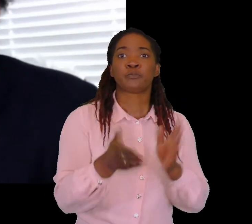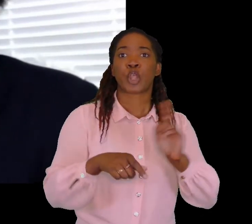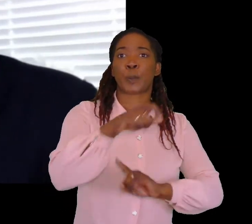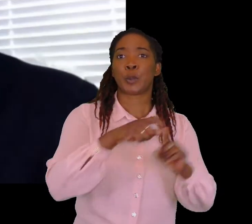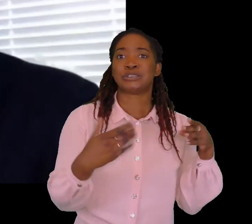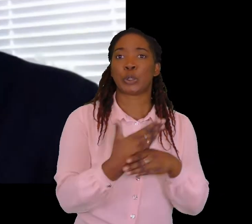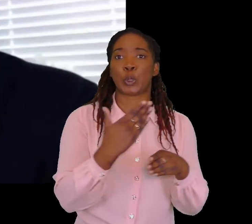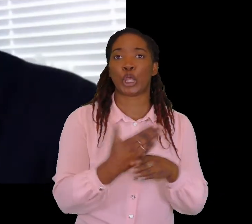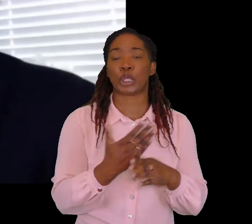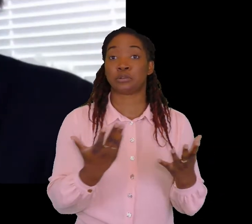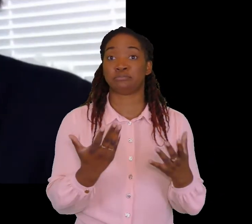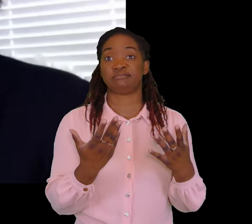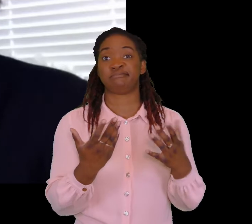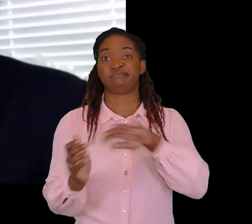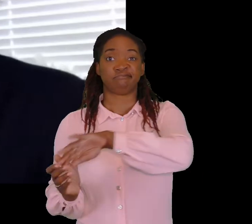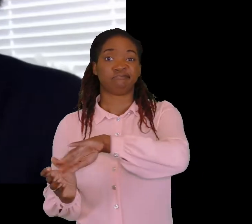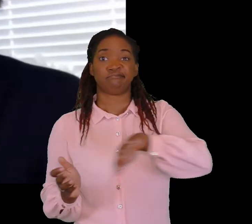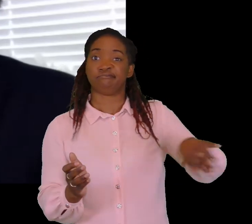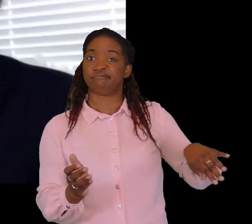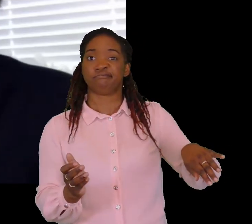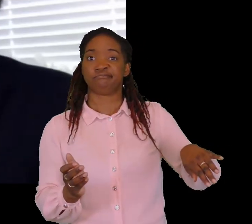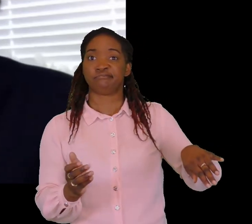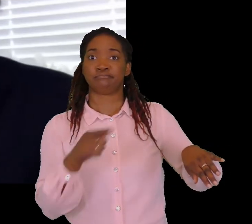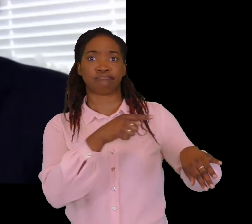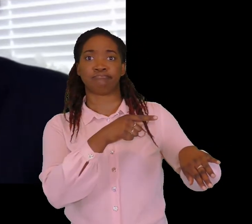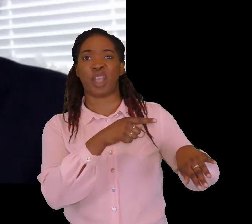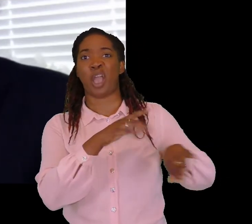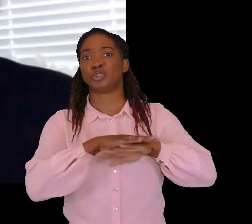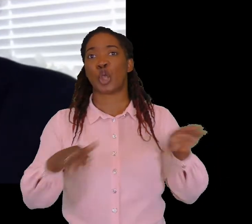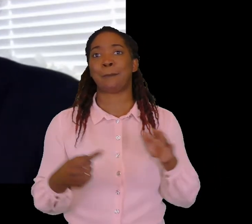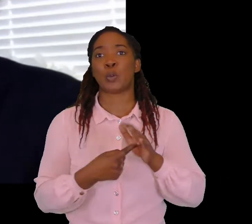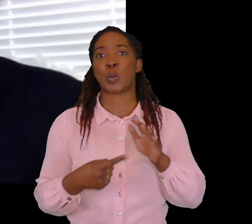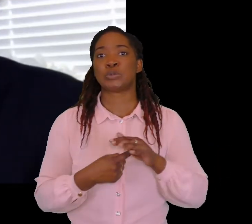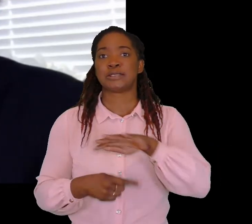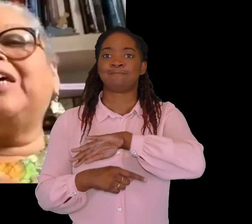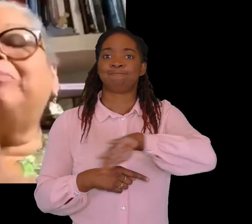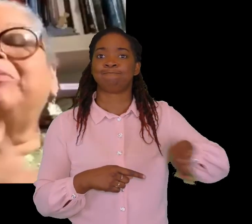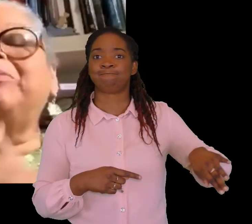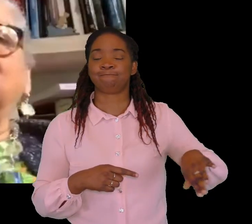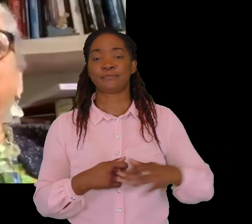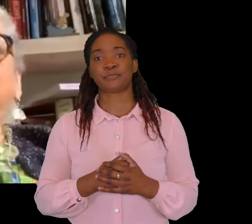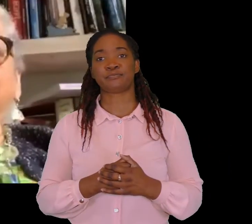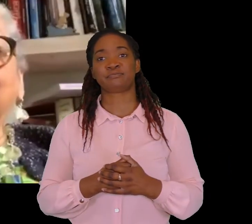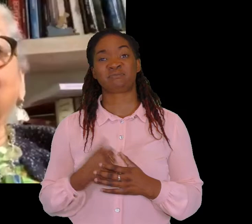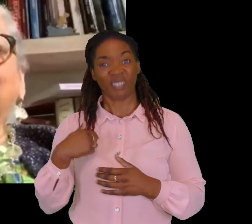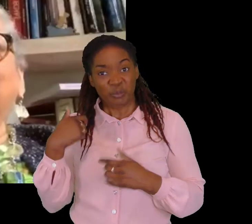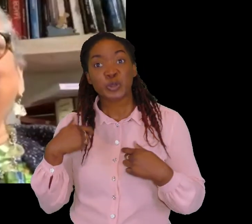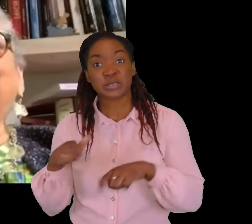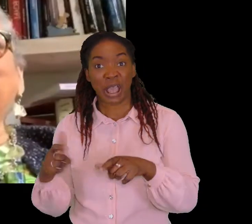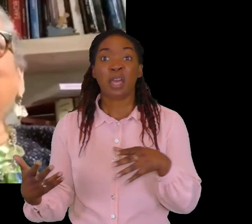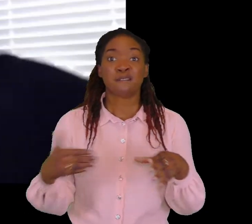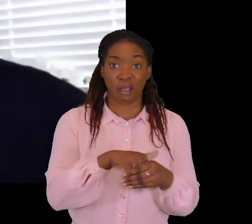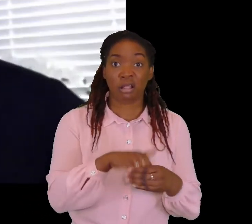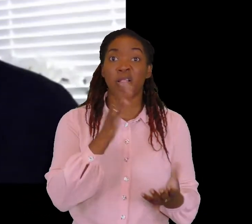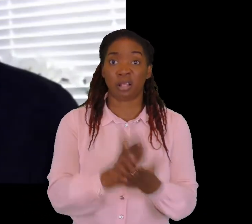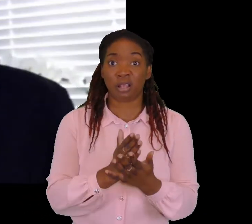was really just left aside as not being of importance. Well, I mean, you still did it. Oh yeah, you were